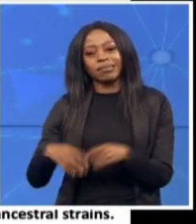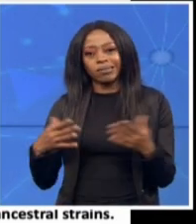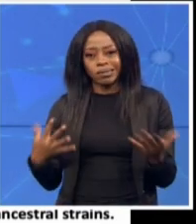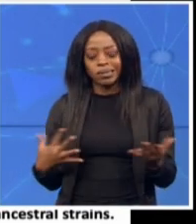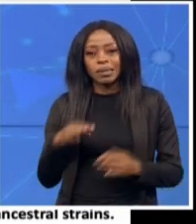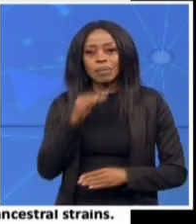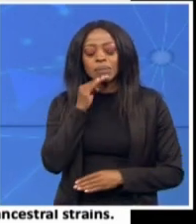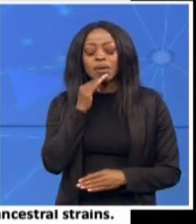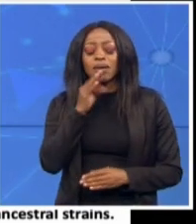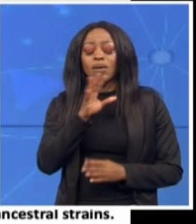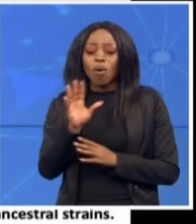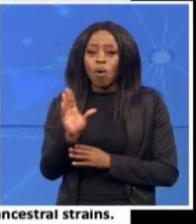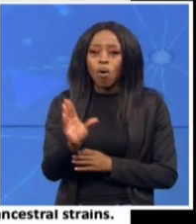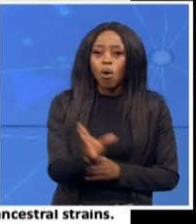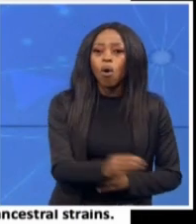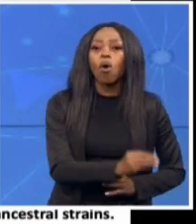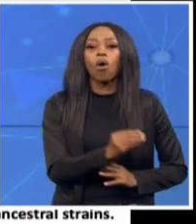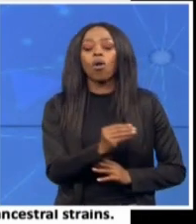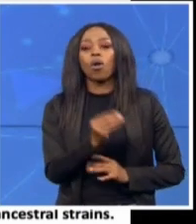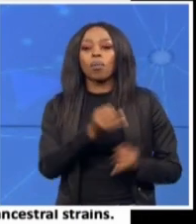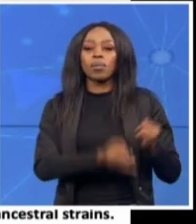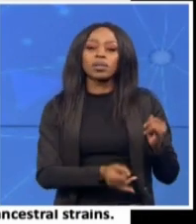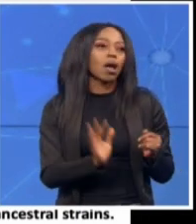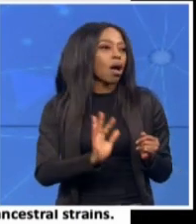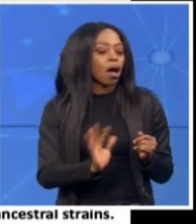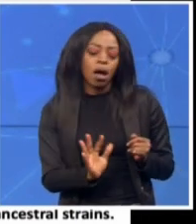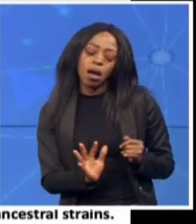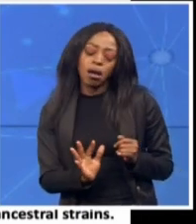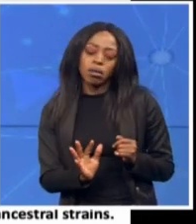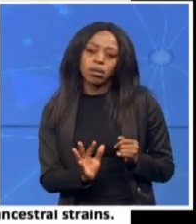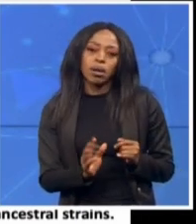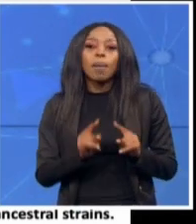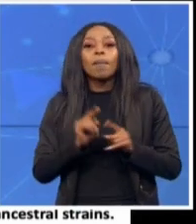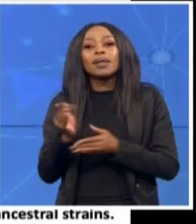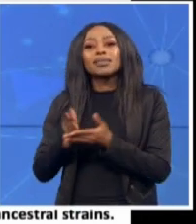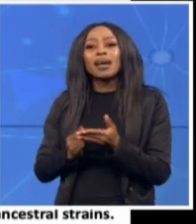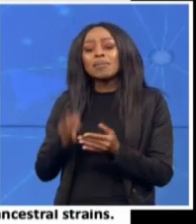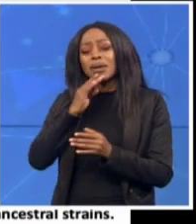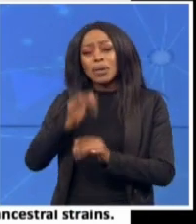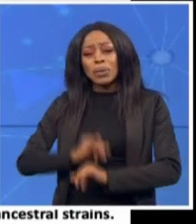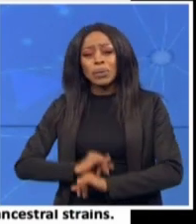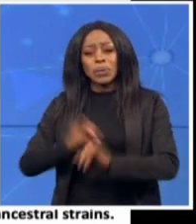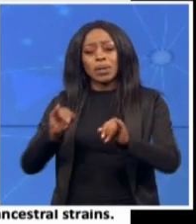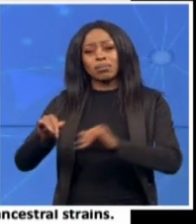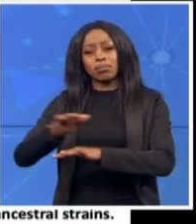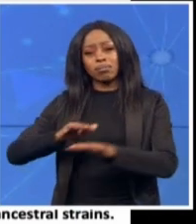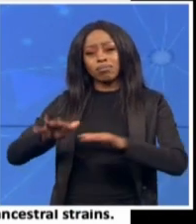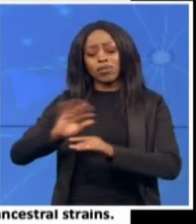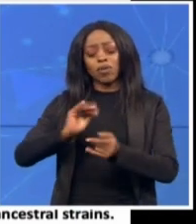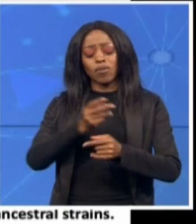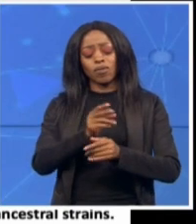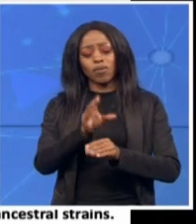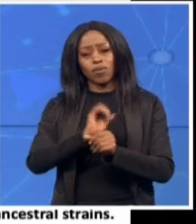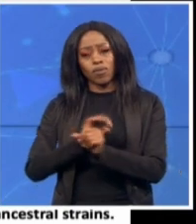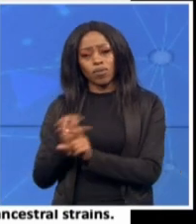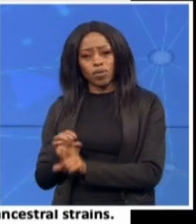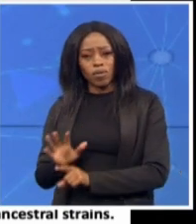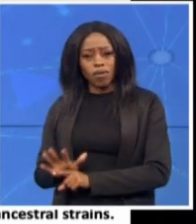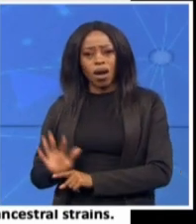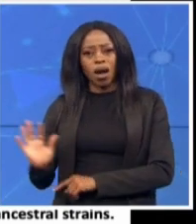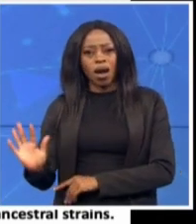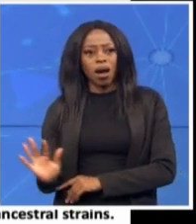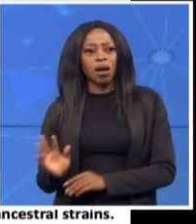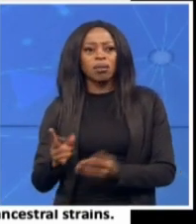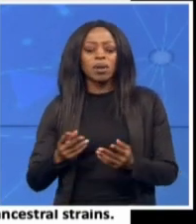admissions are due to severe conditions of COVID, which are related to being in an ICU, using oxygen, and being